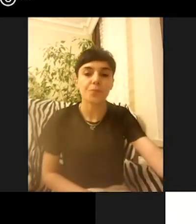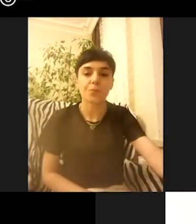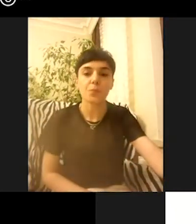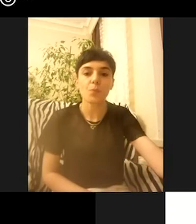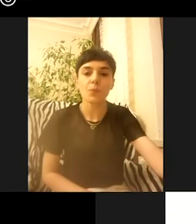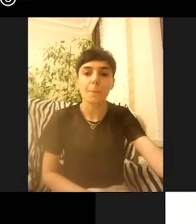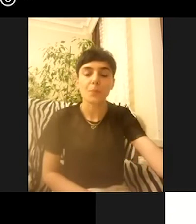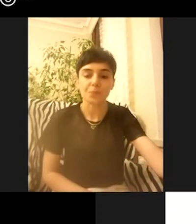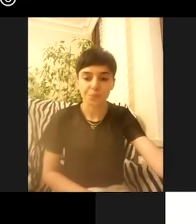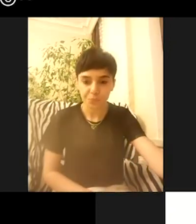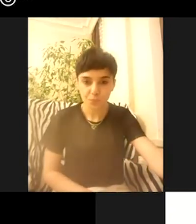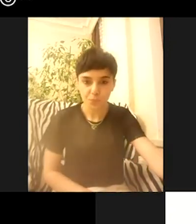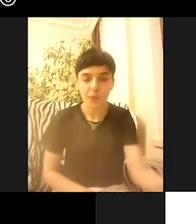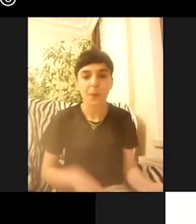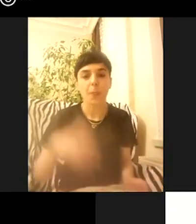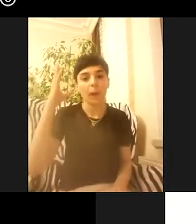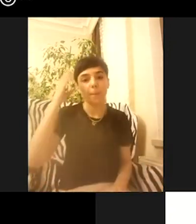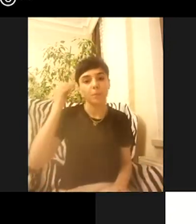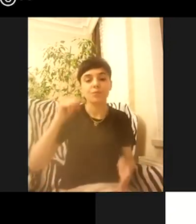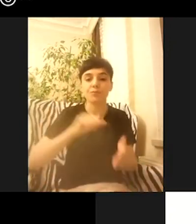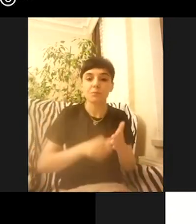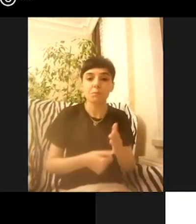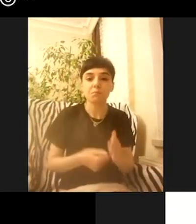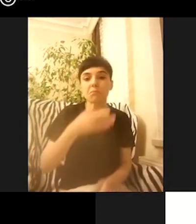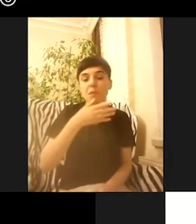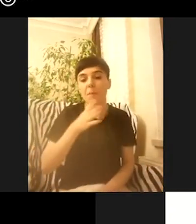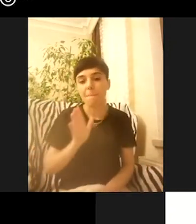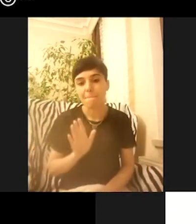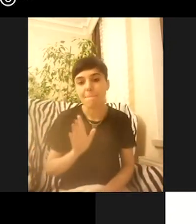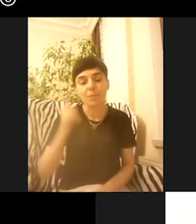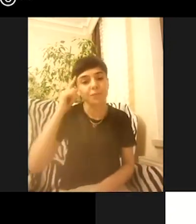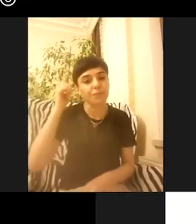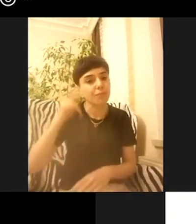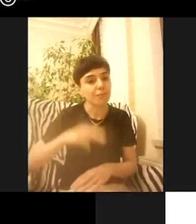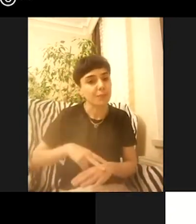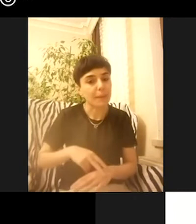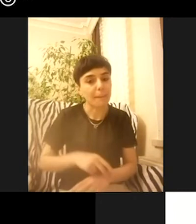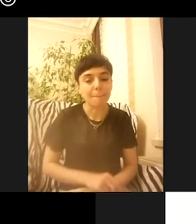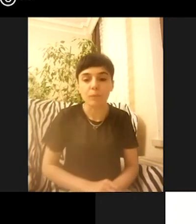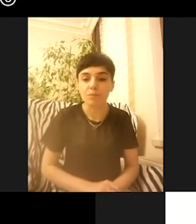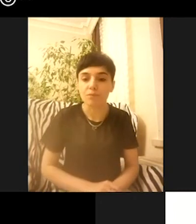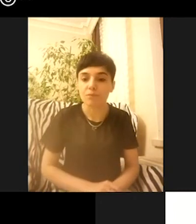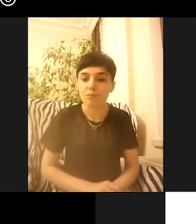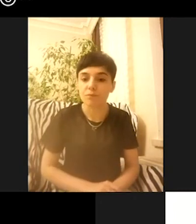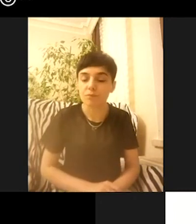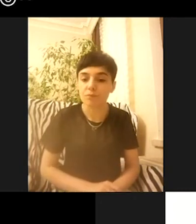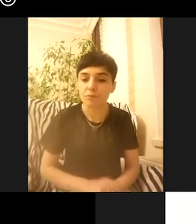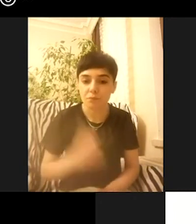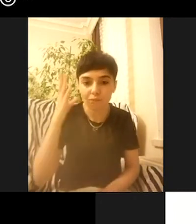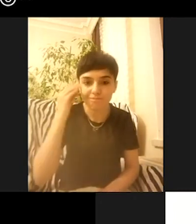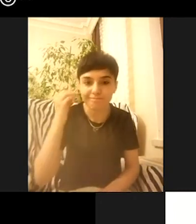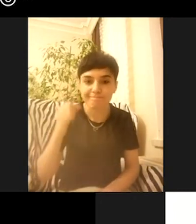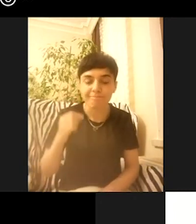it's people fighting for the 𝘗𝘯𝘪𝘥𝘦, which is the Dutch army, and then the promise of being taken